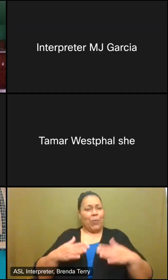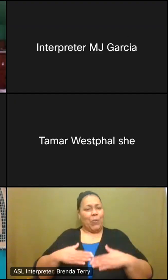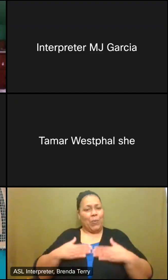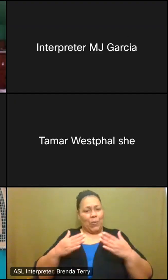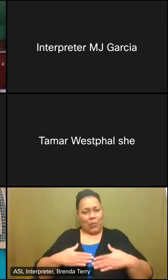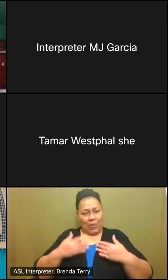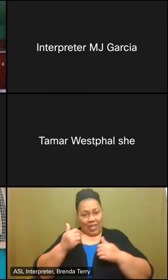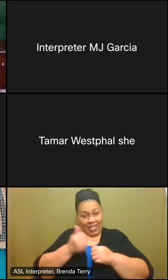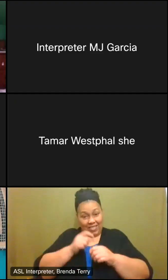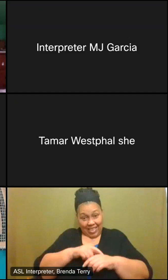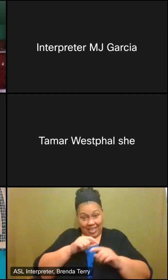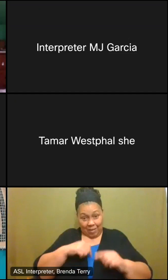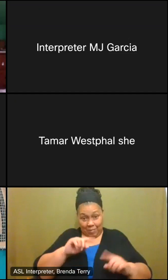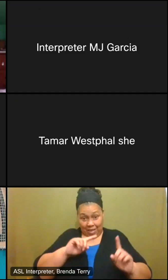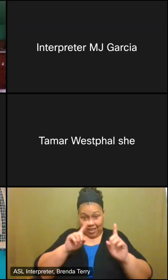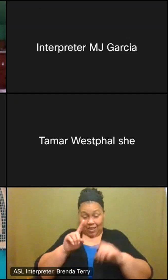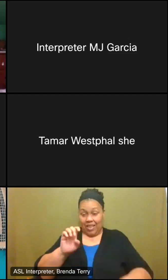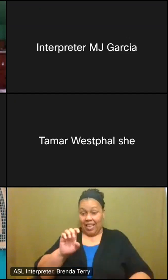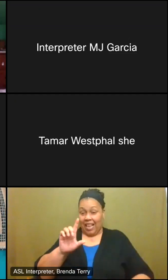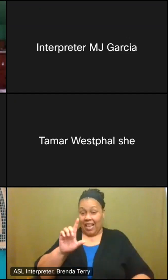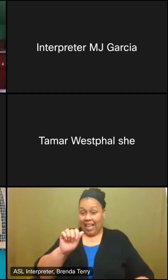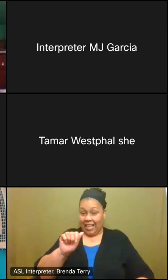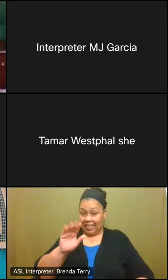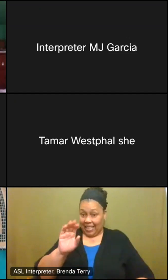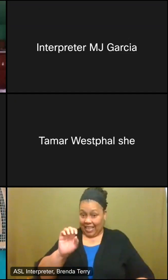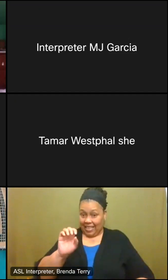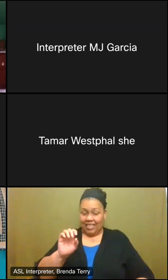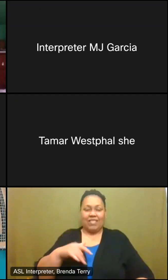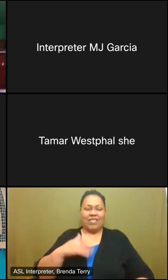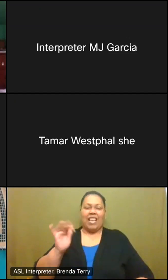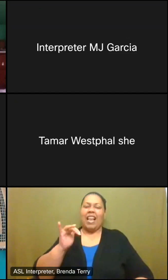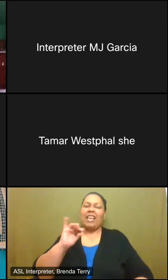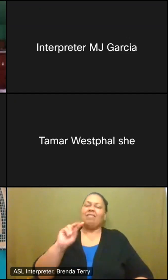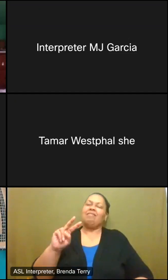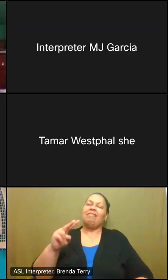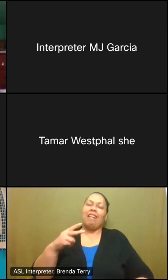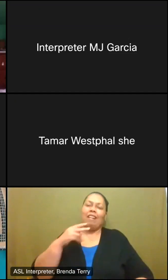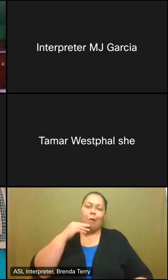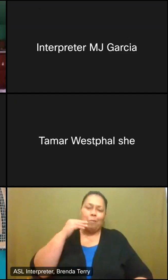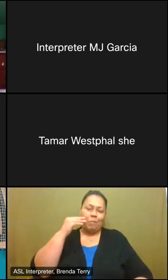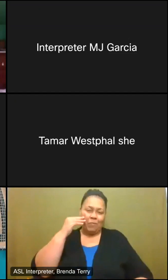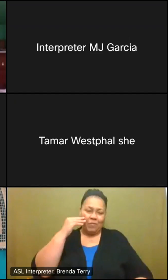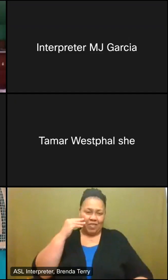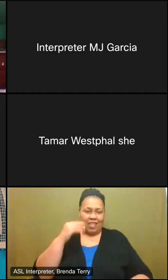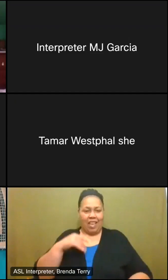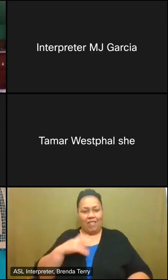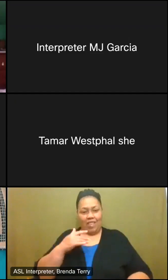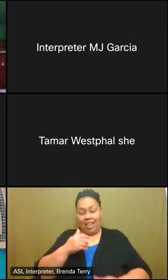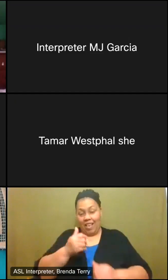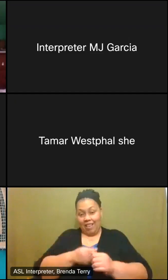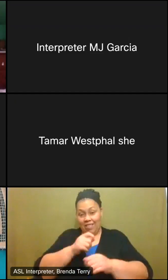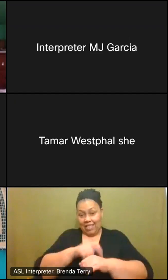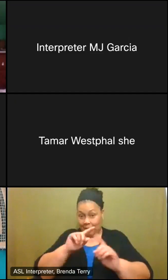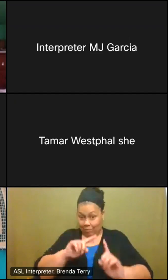that I go to Enlace, it's like a second home. I feel that every time you go there,